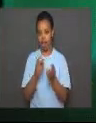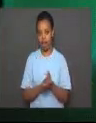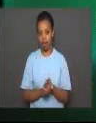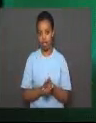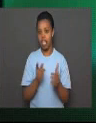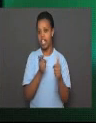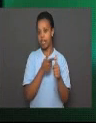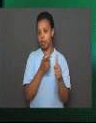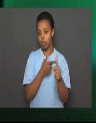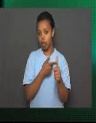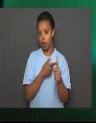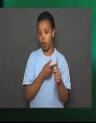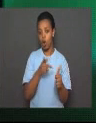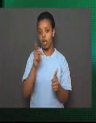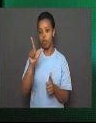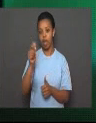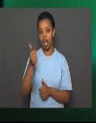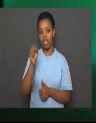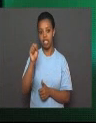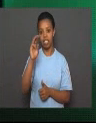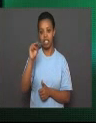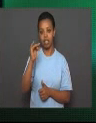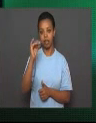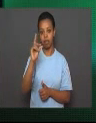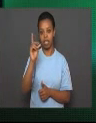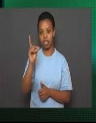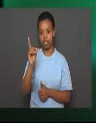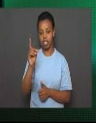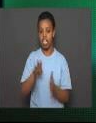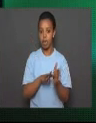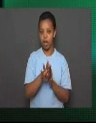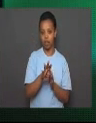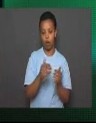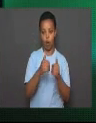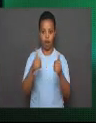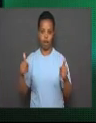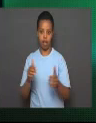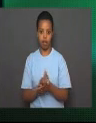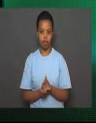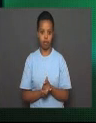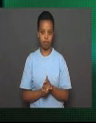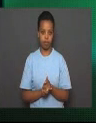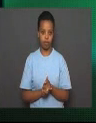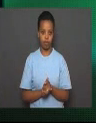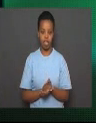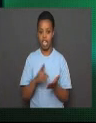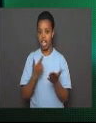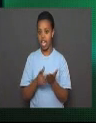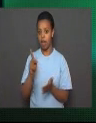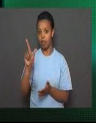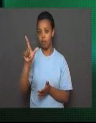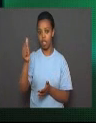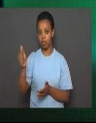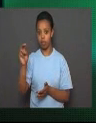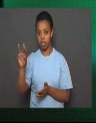First, plasmids are isolated from a bacterium. The plasmids